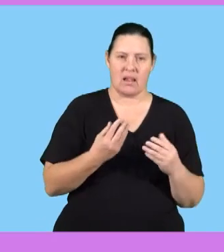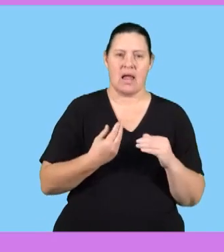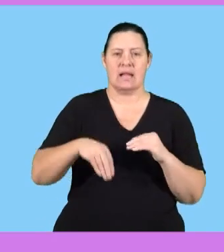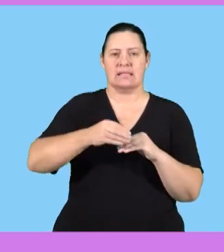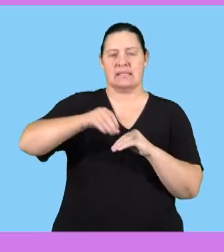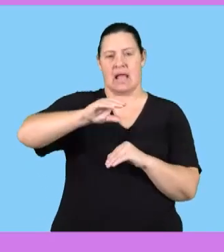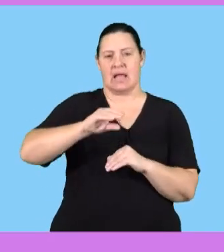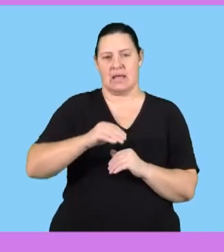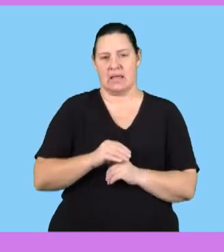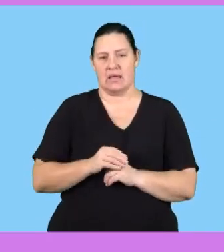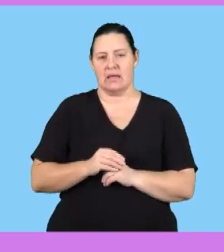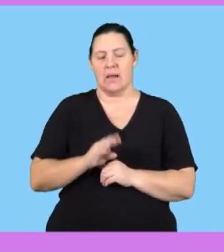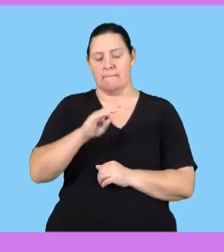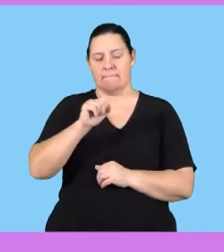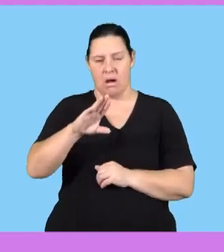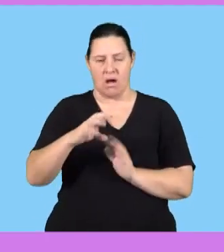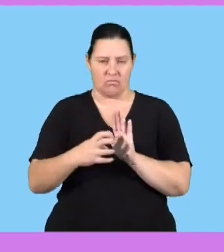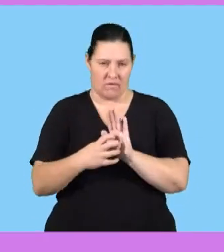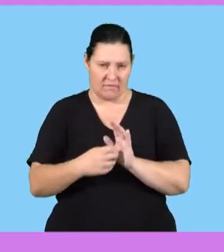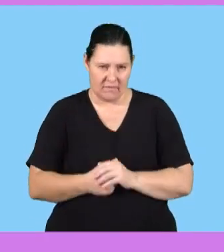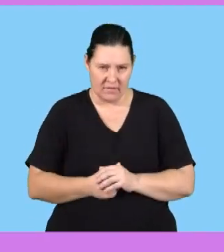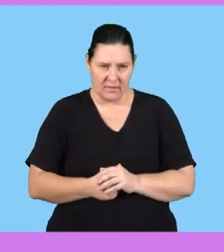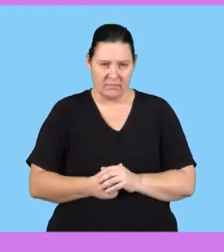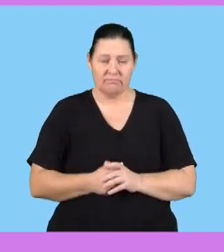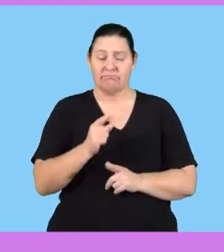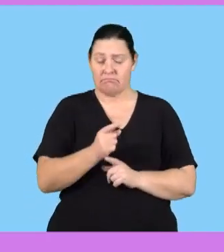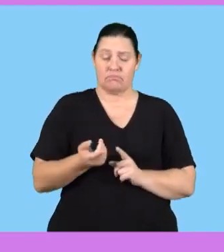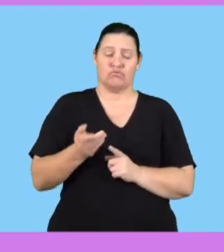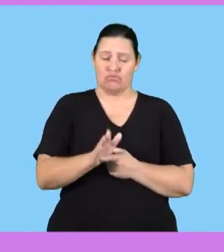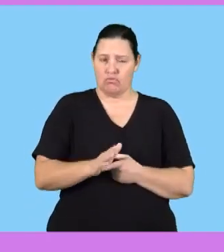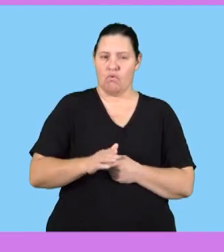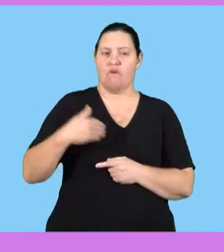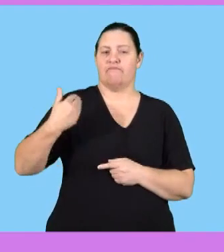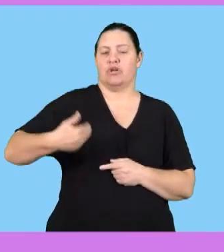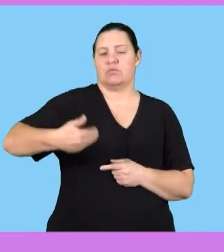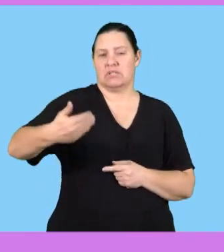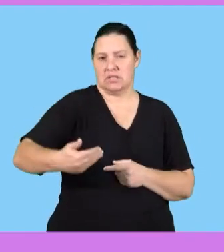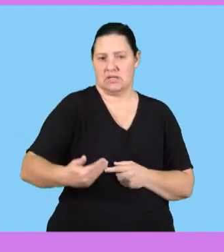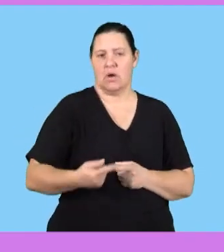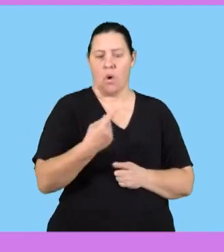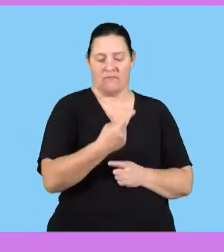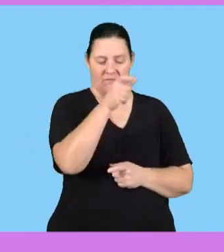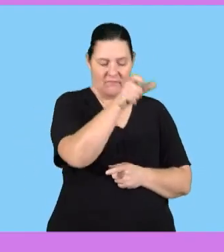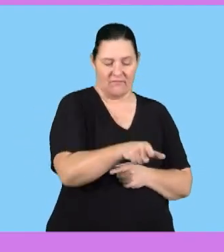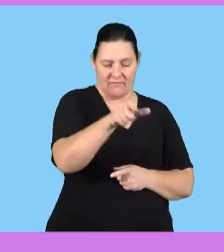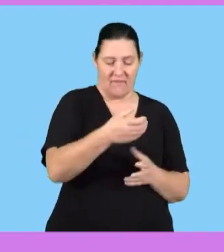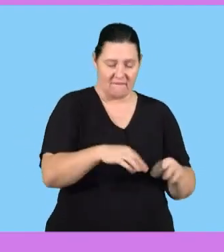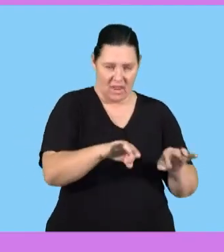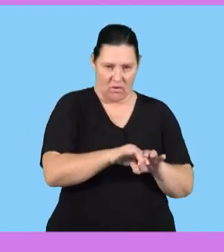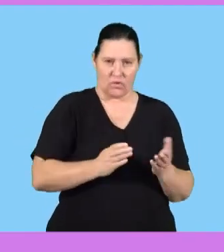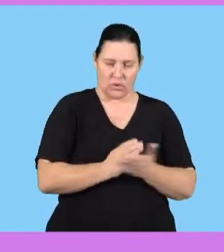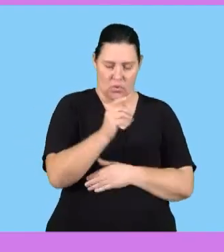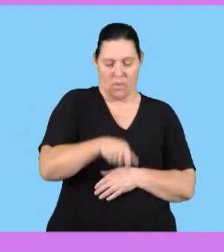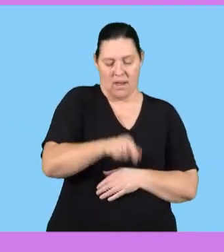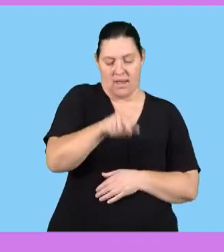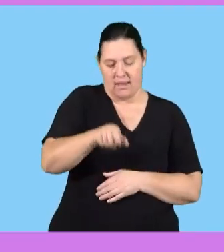and stacked bar graphs. Right, so what is important? A bar graph shows the frequency, right, of each data value by